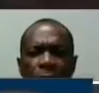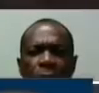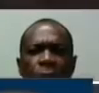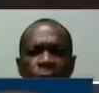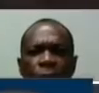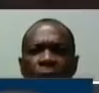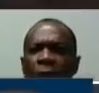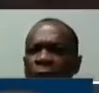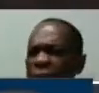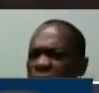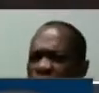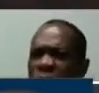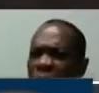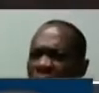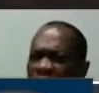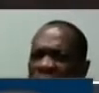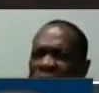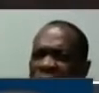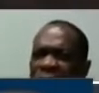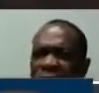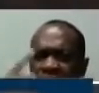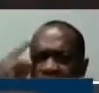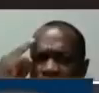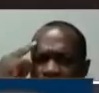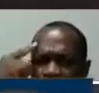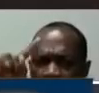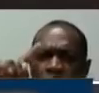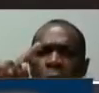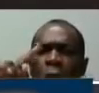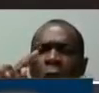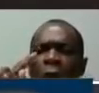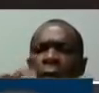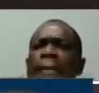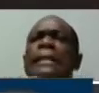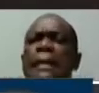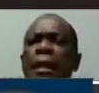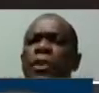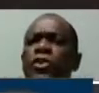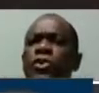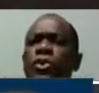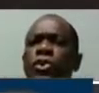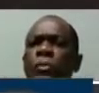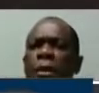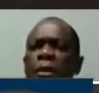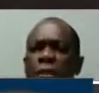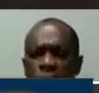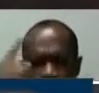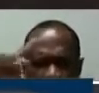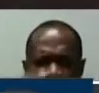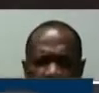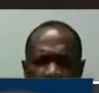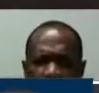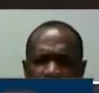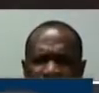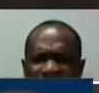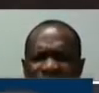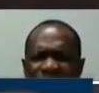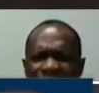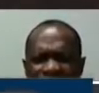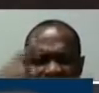adjustments to the legal adjustments for policy for government could